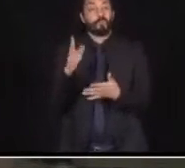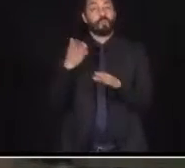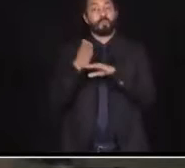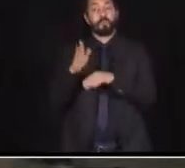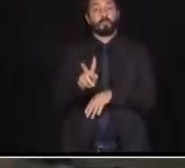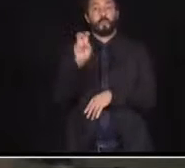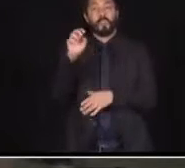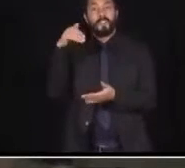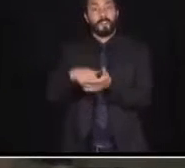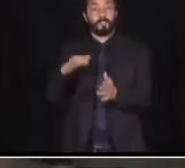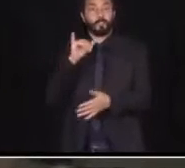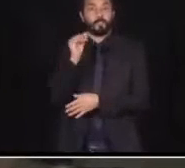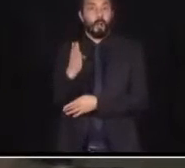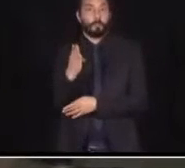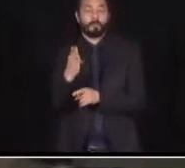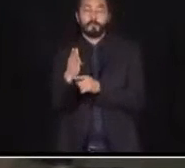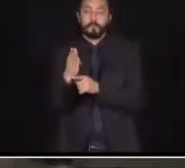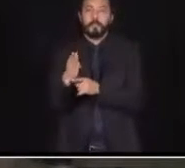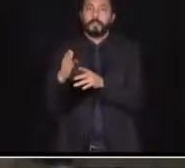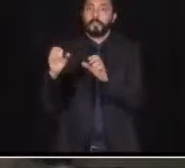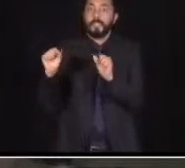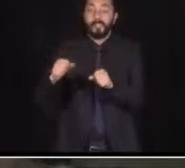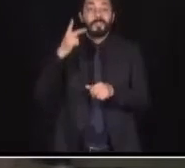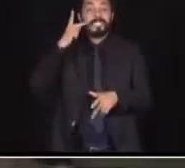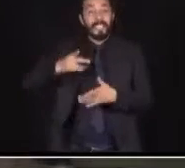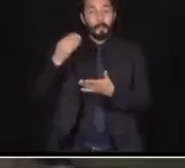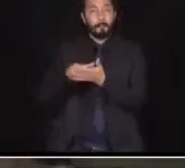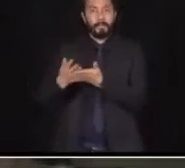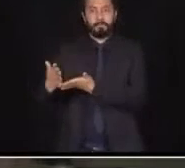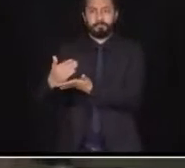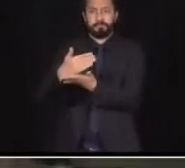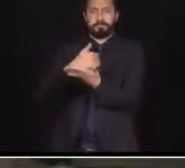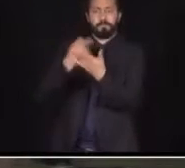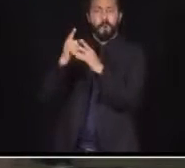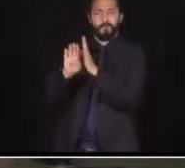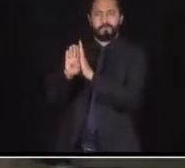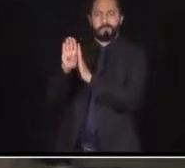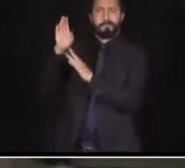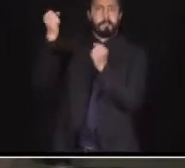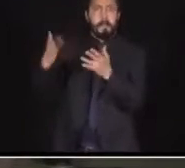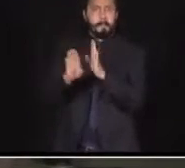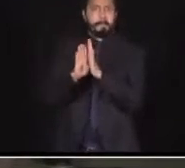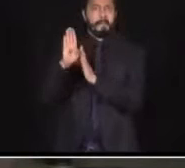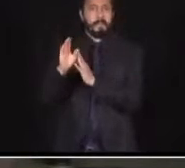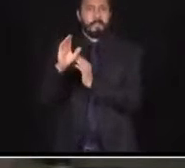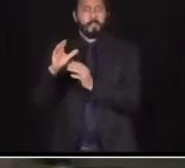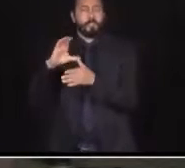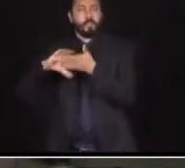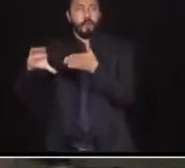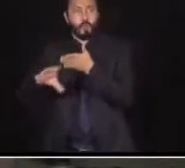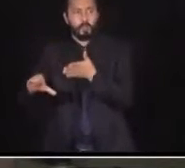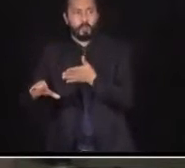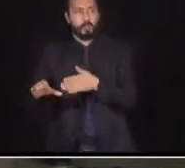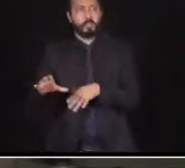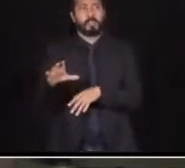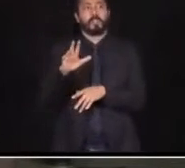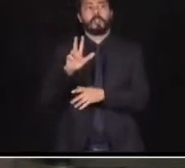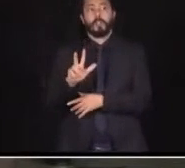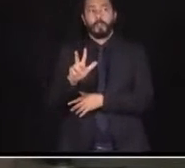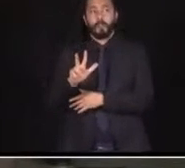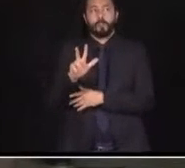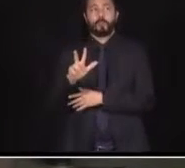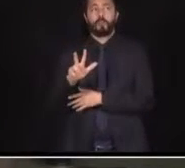up to close to $3 billion. So that's how we're going to get ourselves out of it. We're going to turn this economy on like the likes of